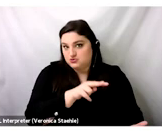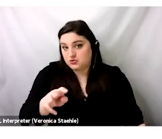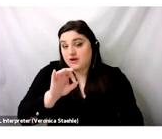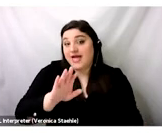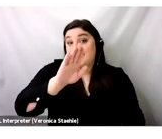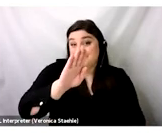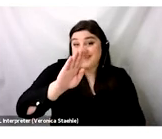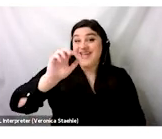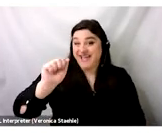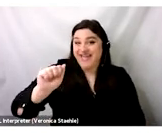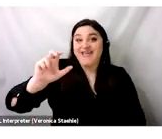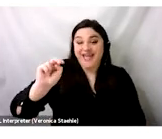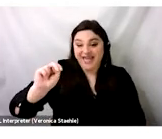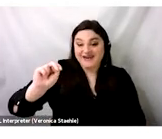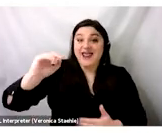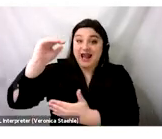List